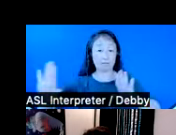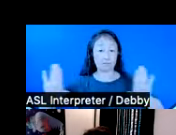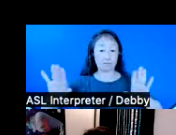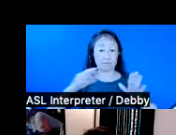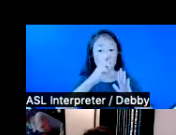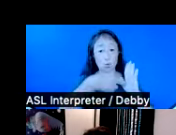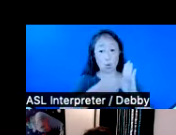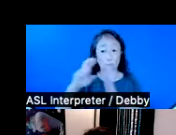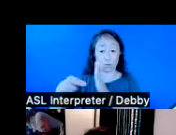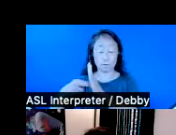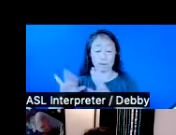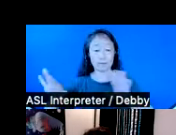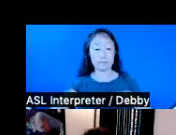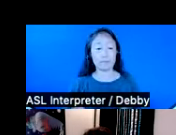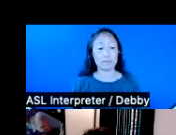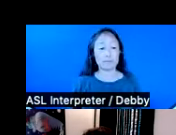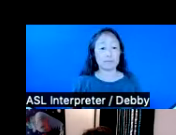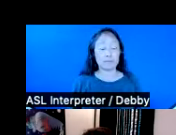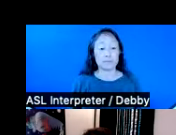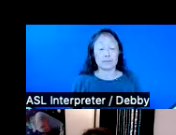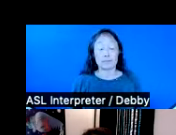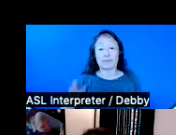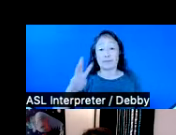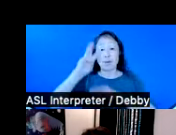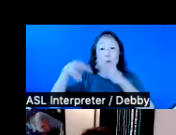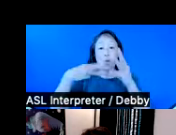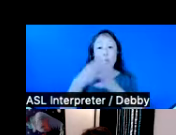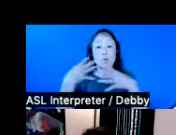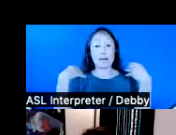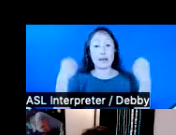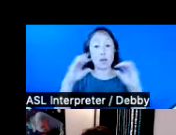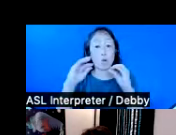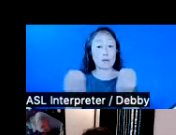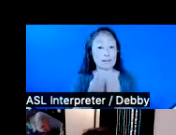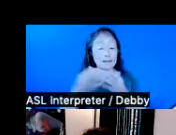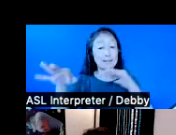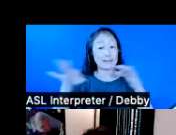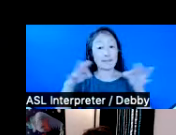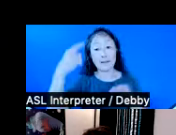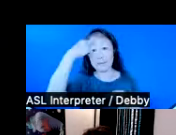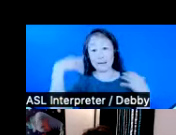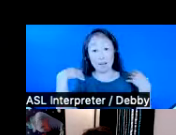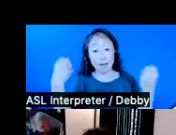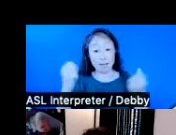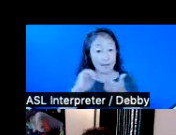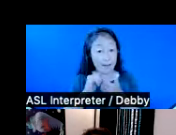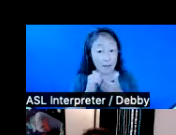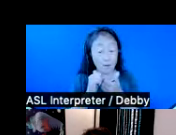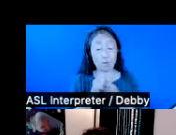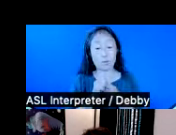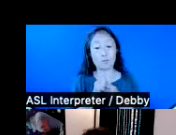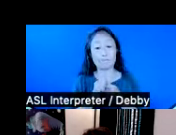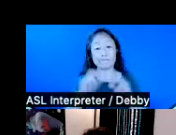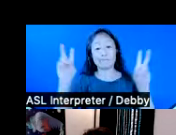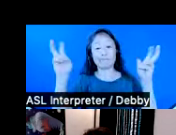So the way that the World Health Organization defines mental health is just simply a state of